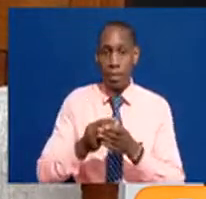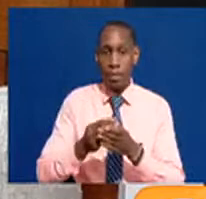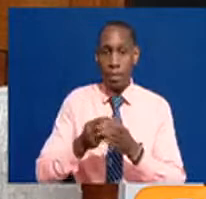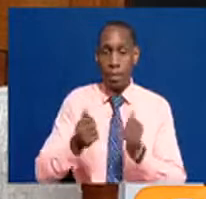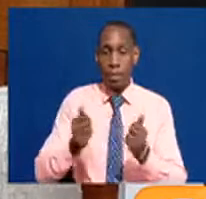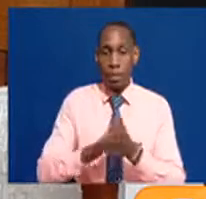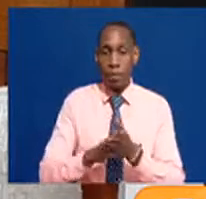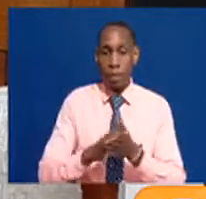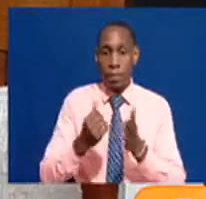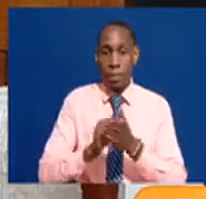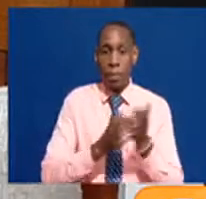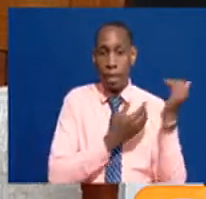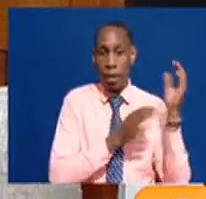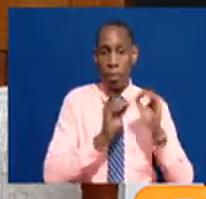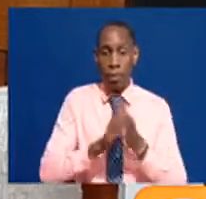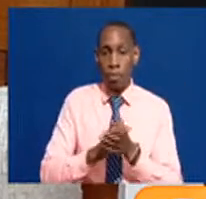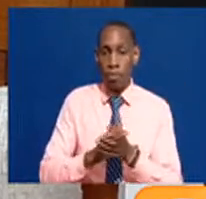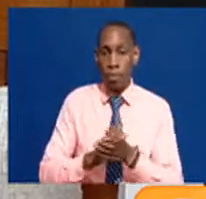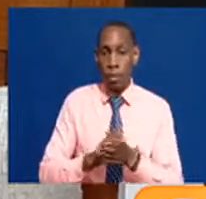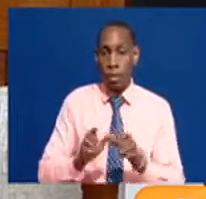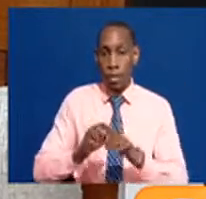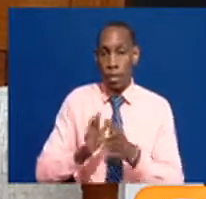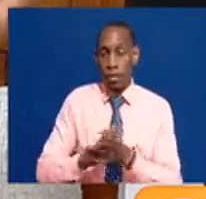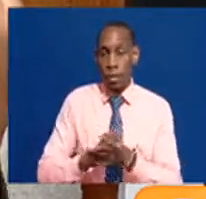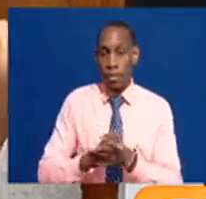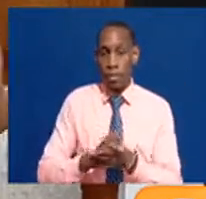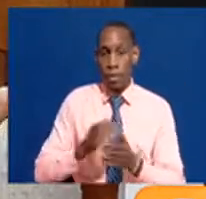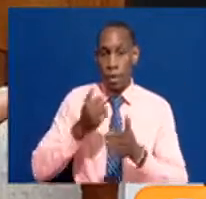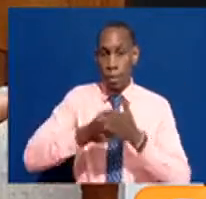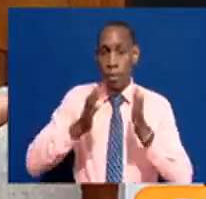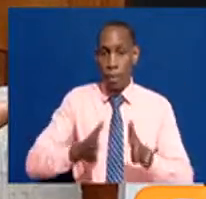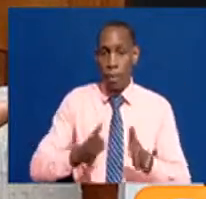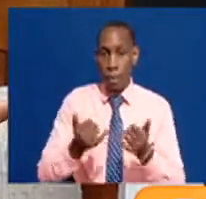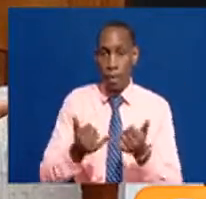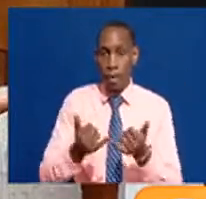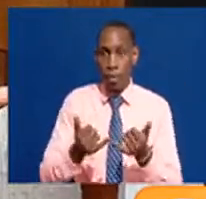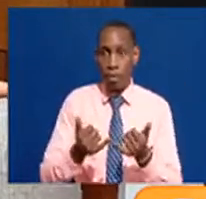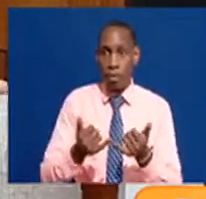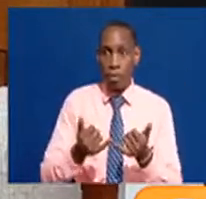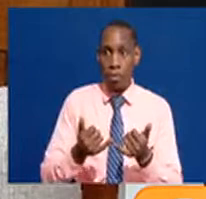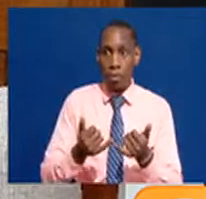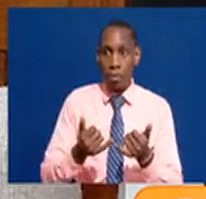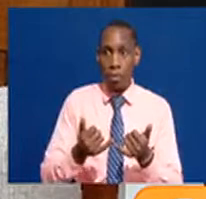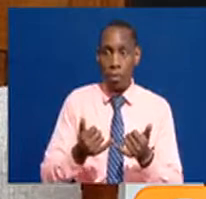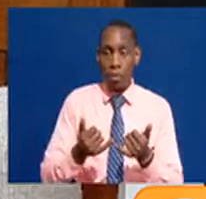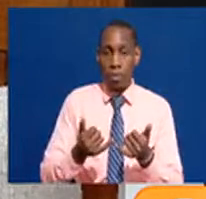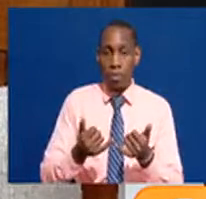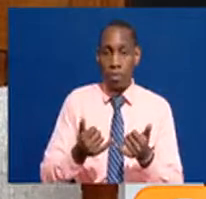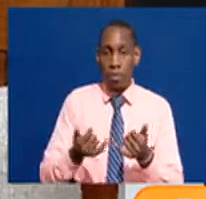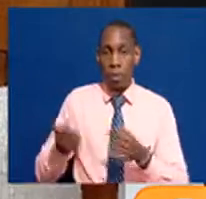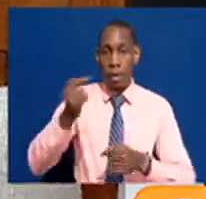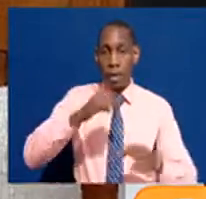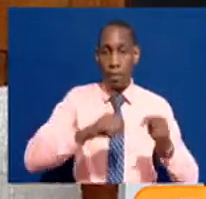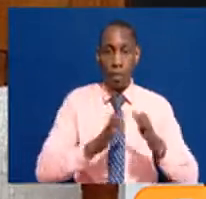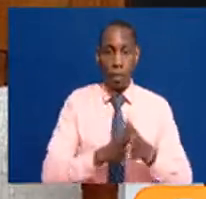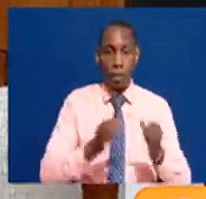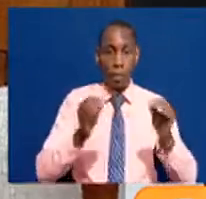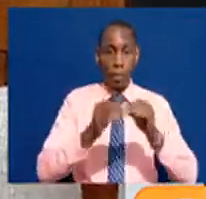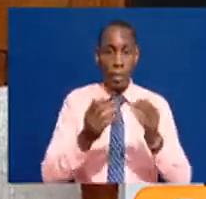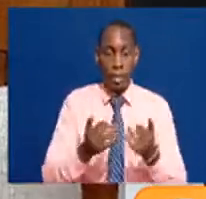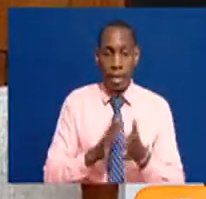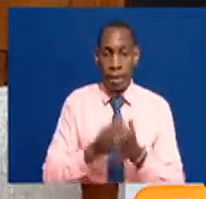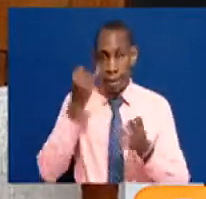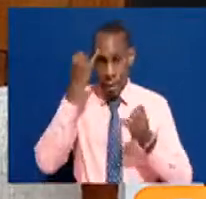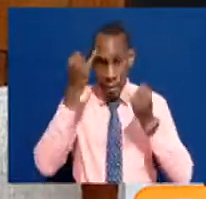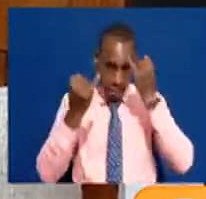was the hustler hope. Mm-hmm. And the hustler are the ones who are coming to our dialogues. And I'm telling you, you know, this idea of looking at